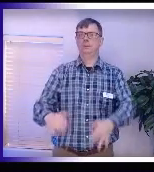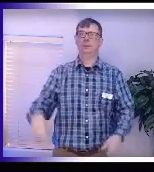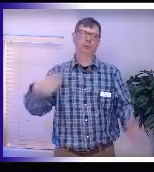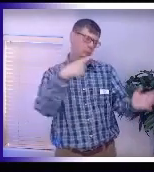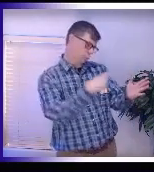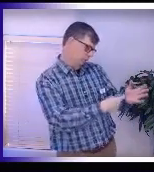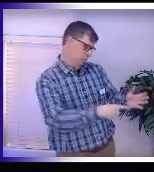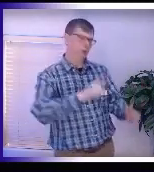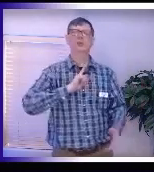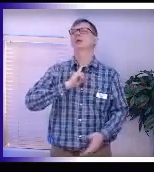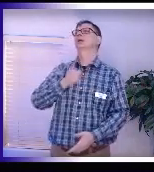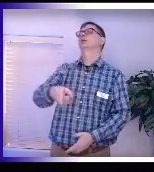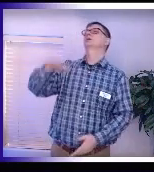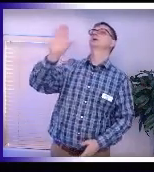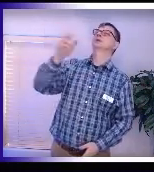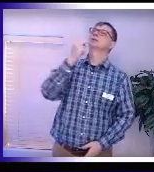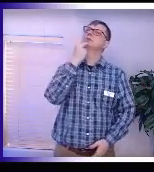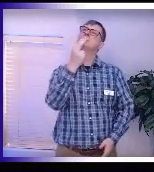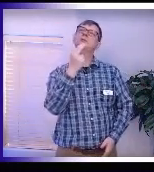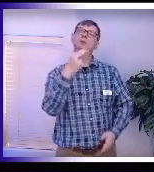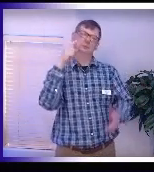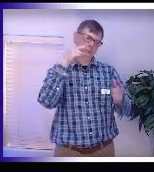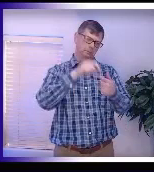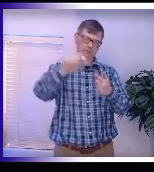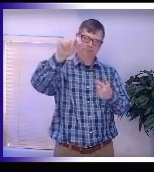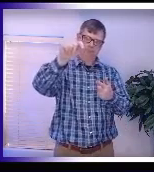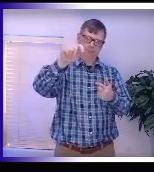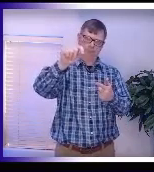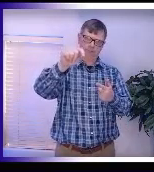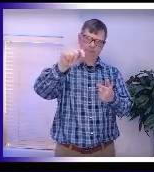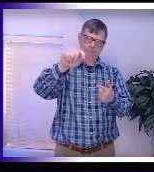Where is that sweet spot?